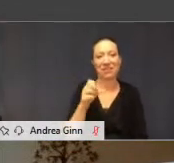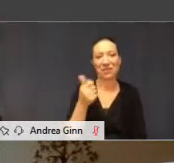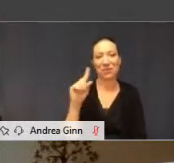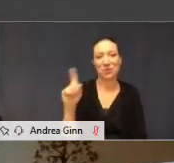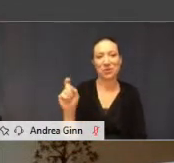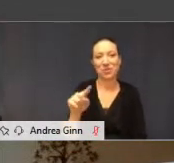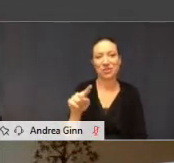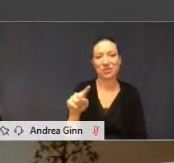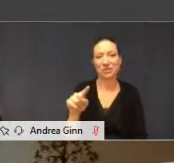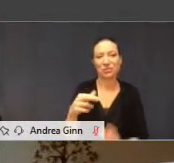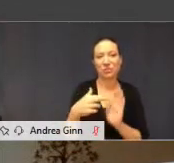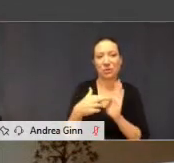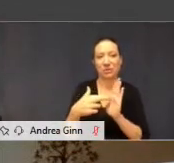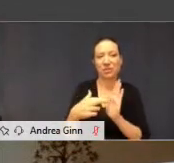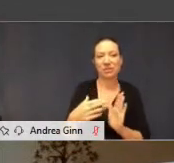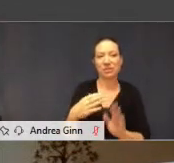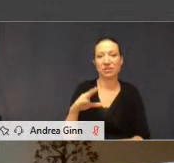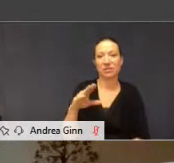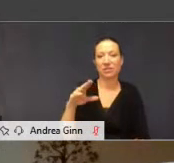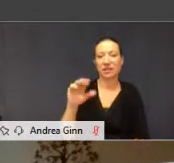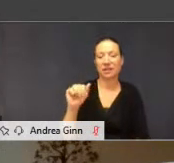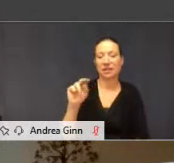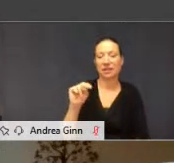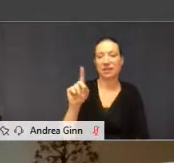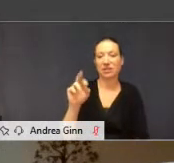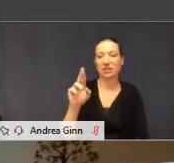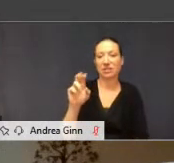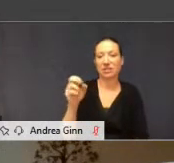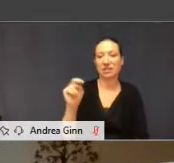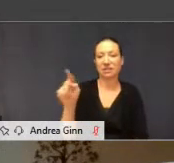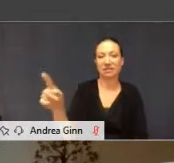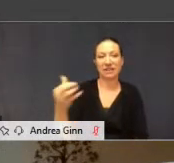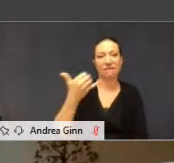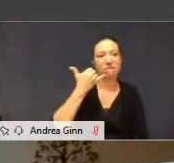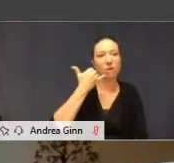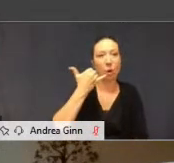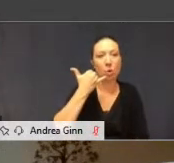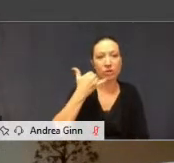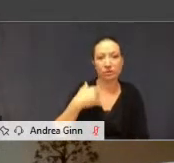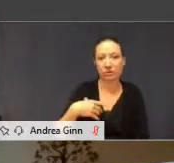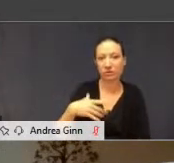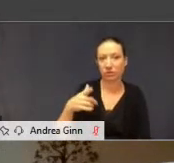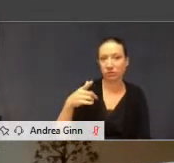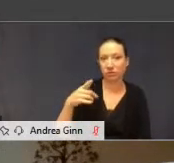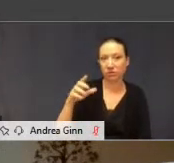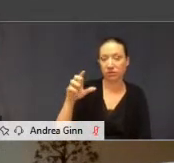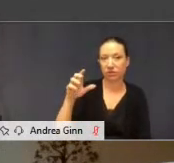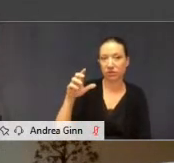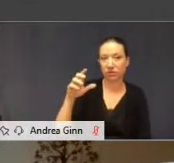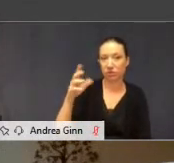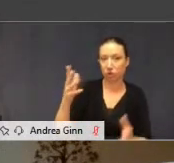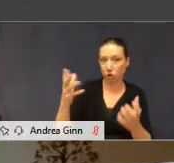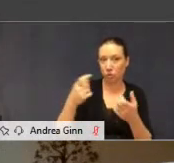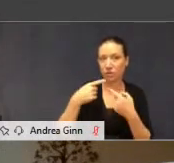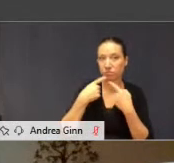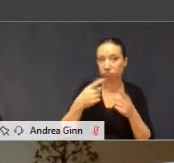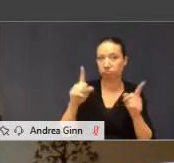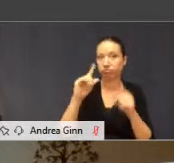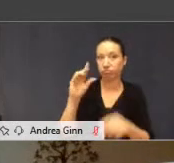Representative Phelps Anderson, who's with us by telephone. So would you care to put your question to the